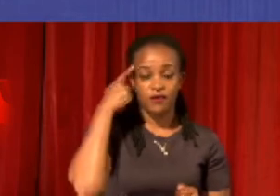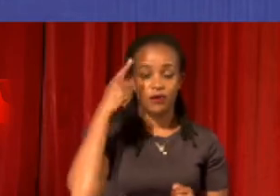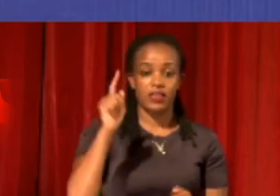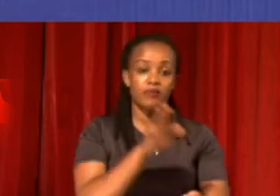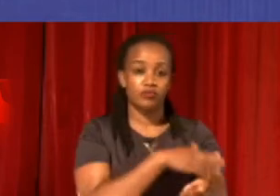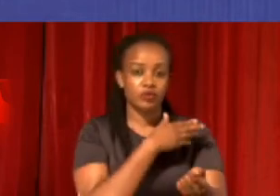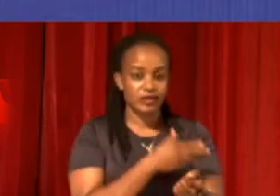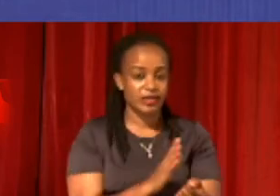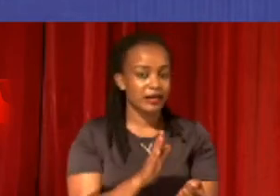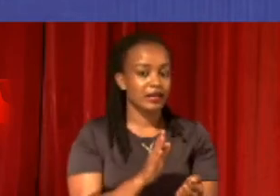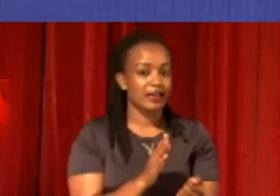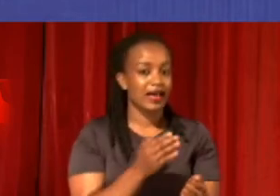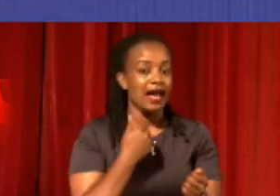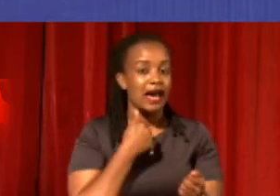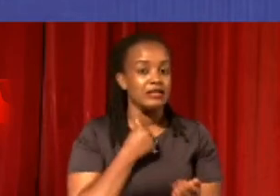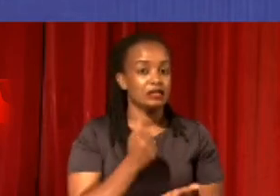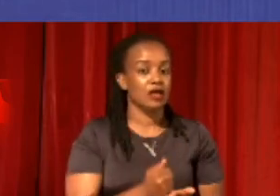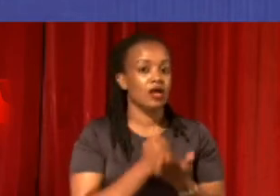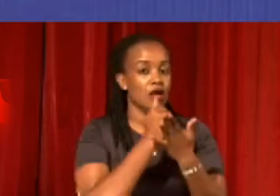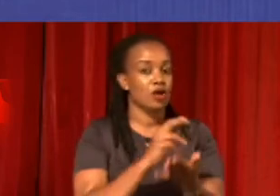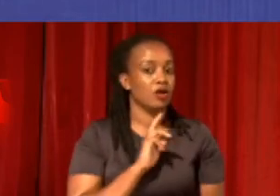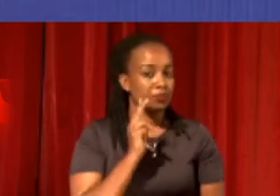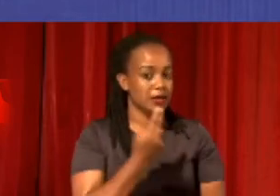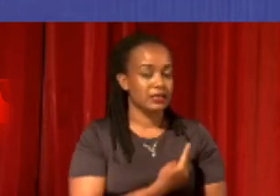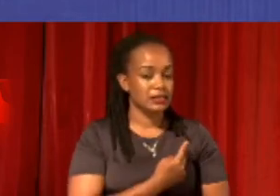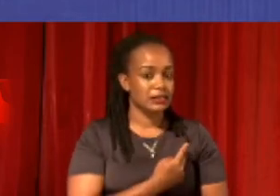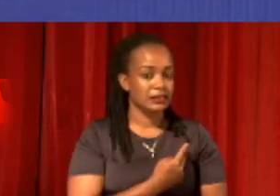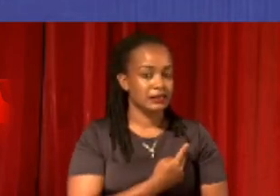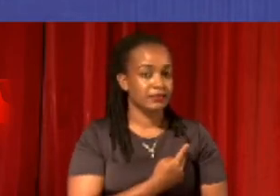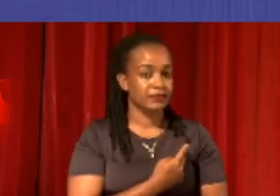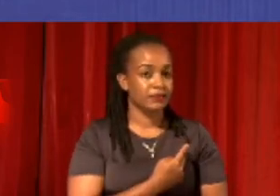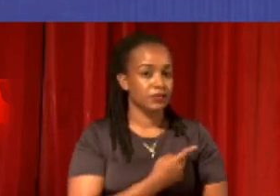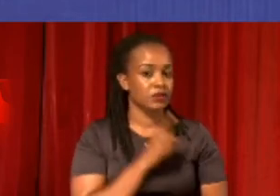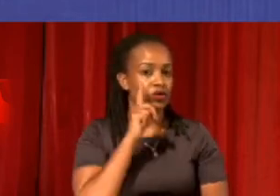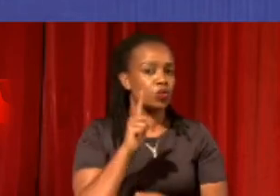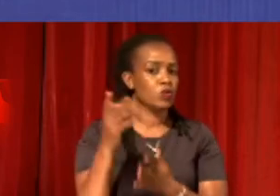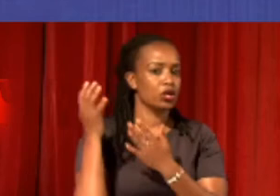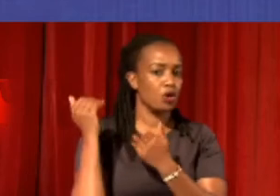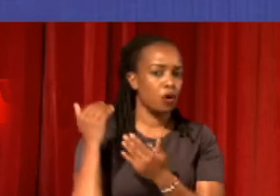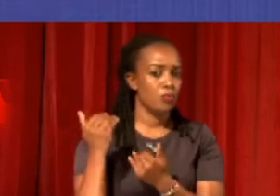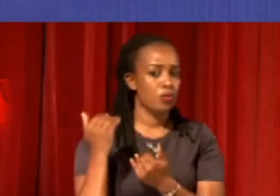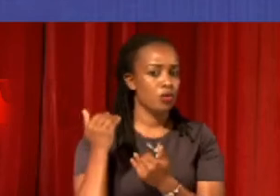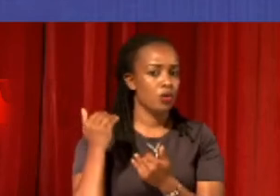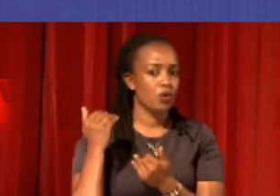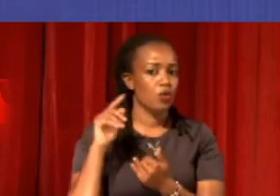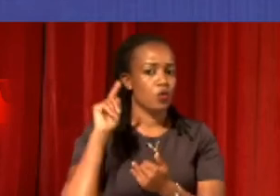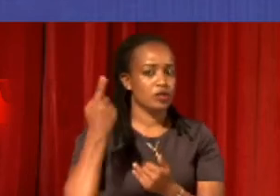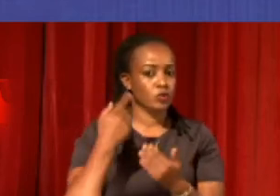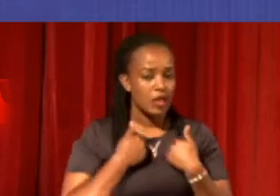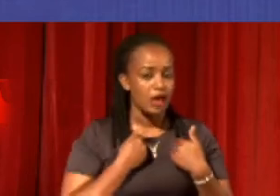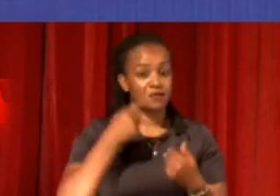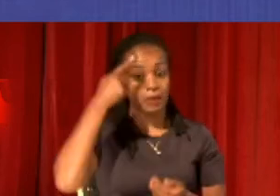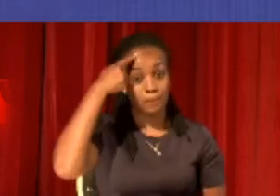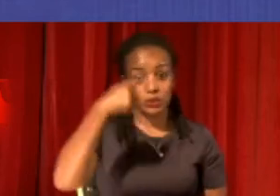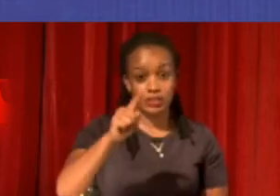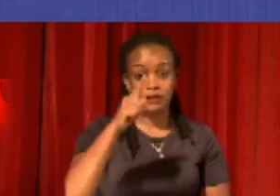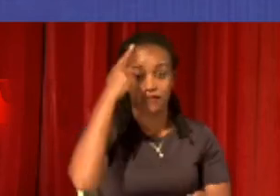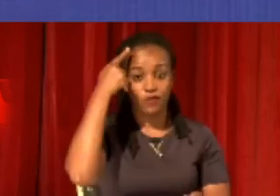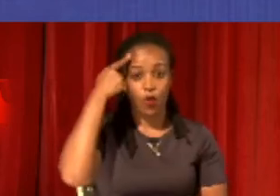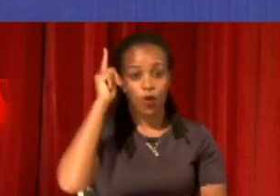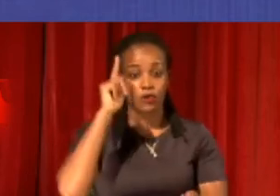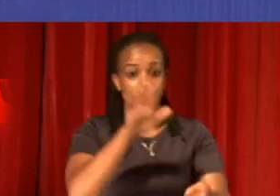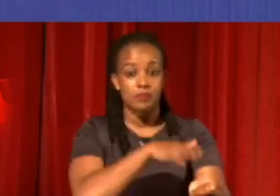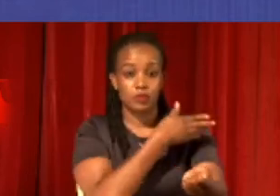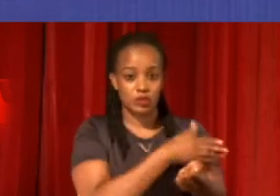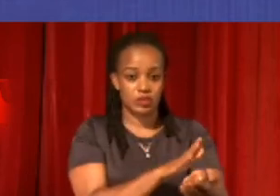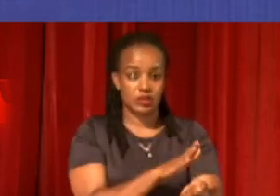and then it's later ascended to. So we hope that once we have the music policy in place, we should be able now to look